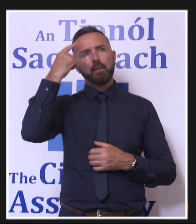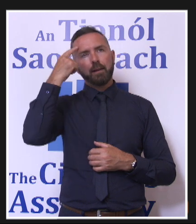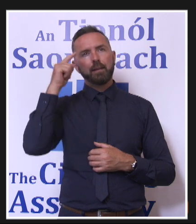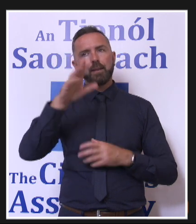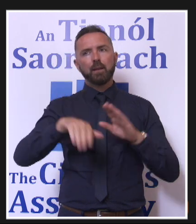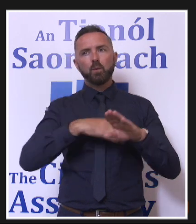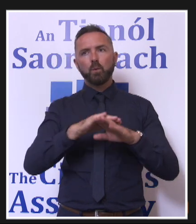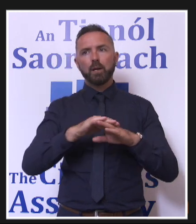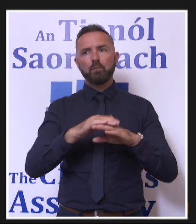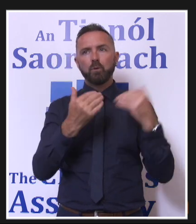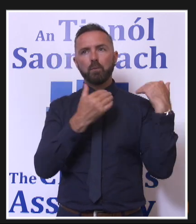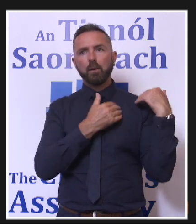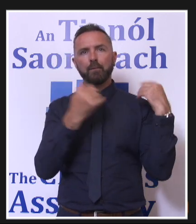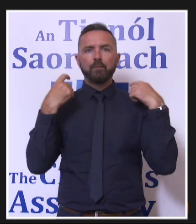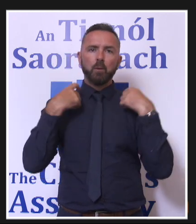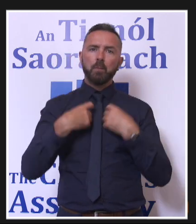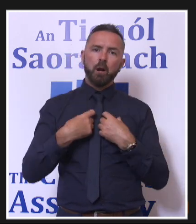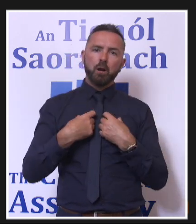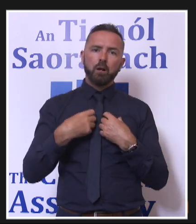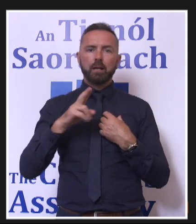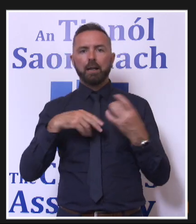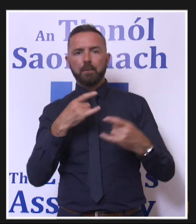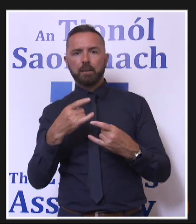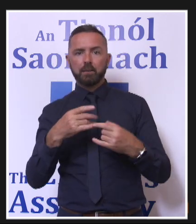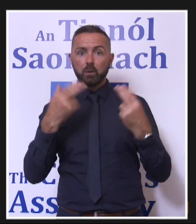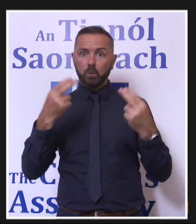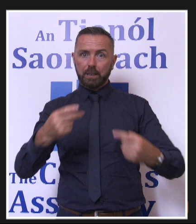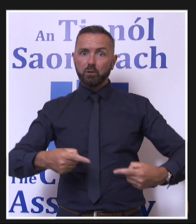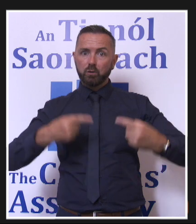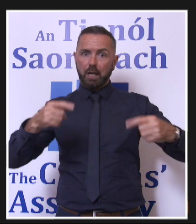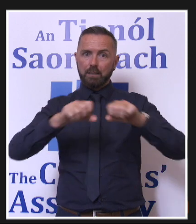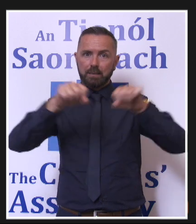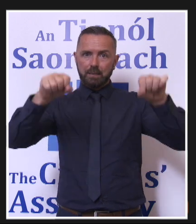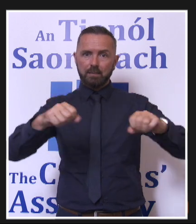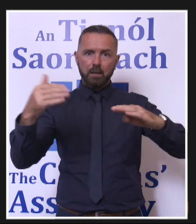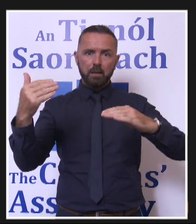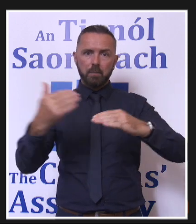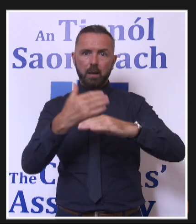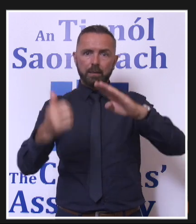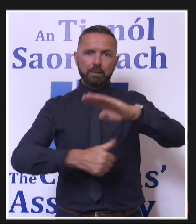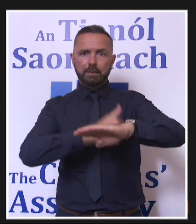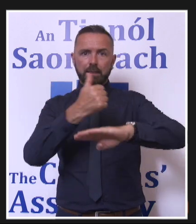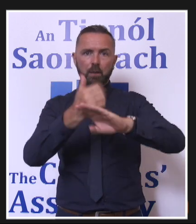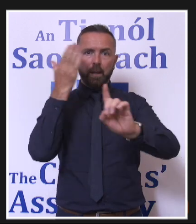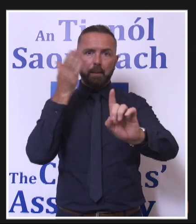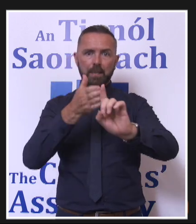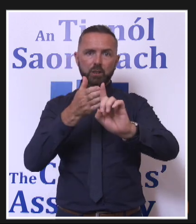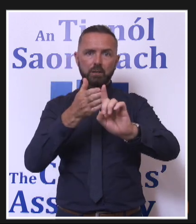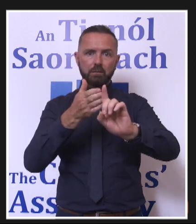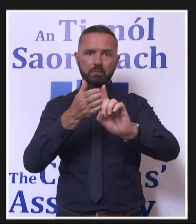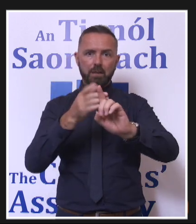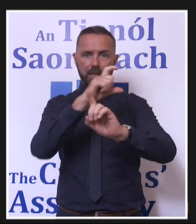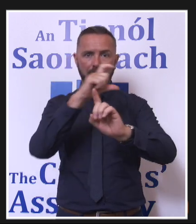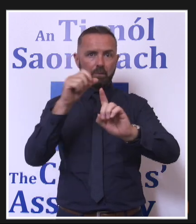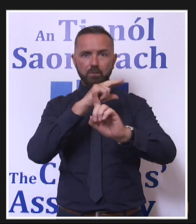can create a sort of challenge to the system, if you like, as well, by setting an ambition that the councils would not necessarily set individually